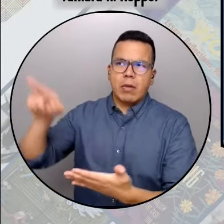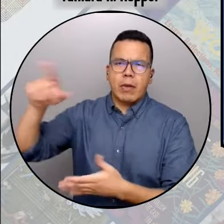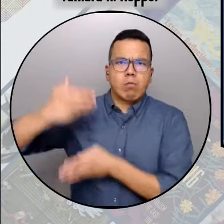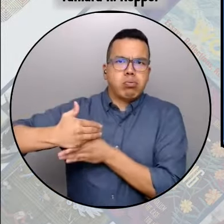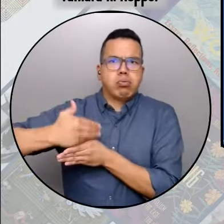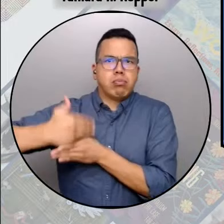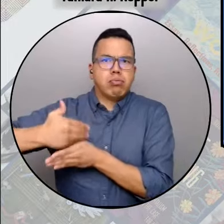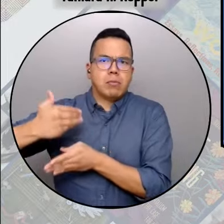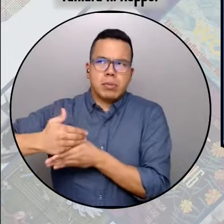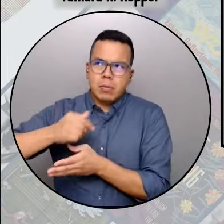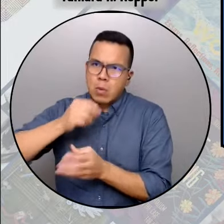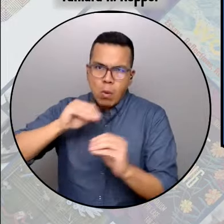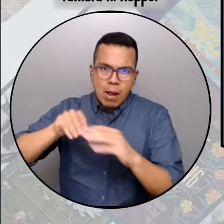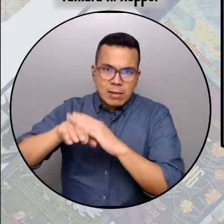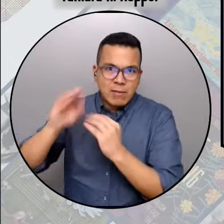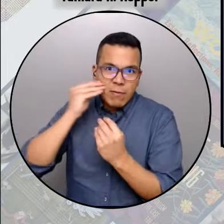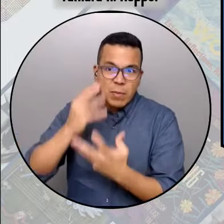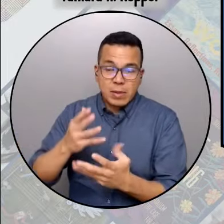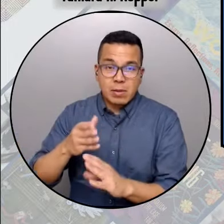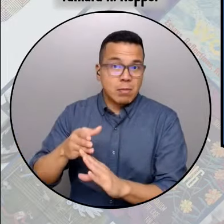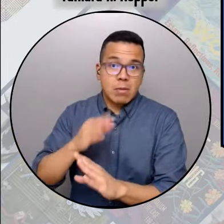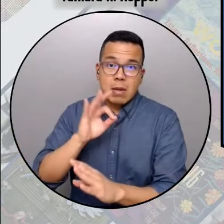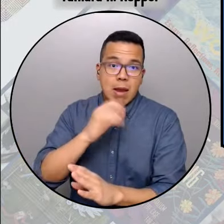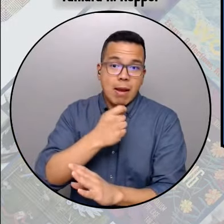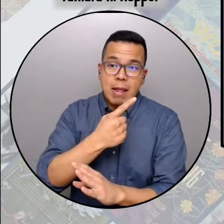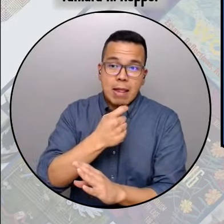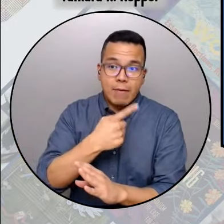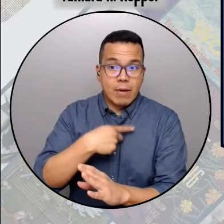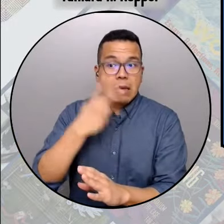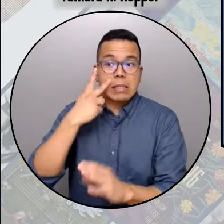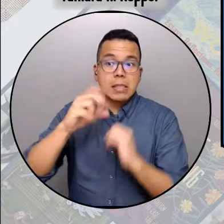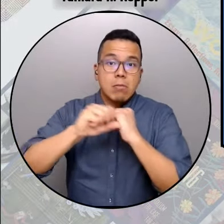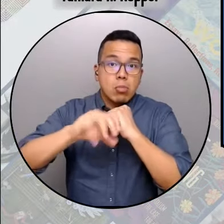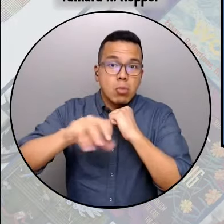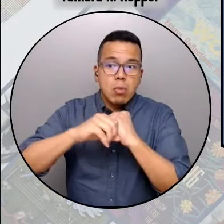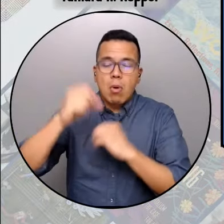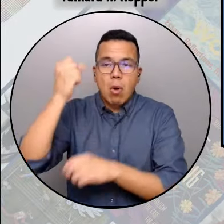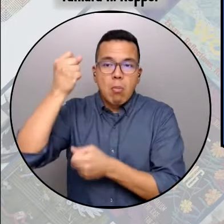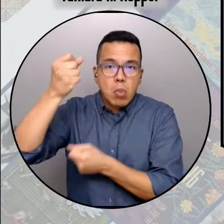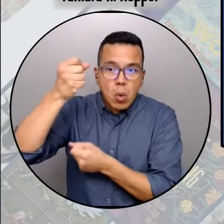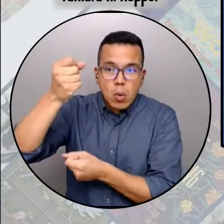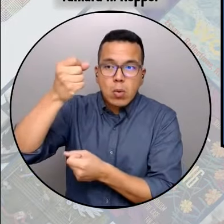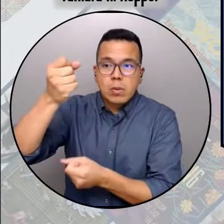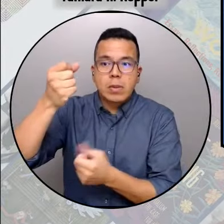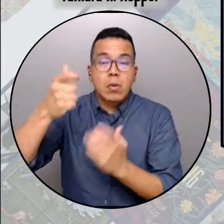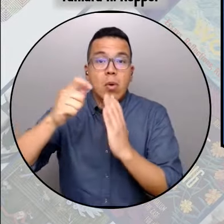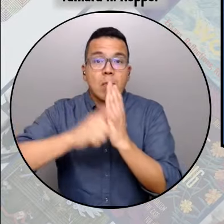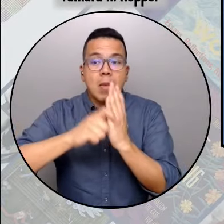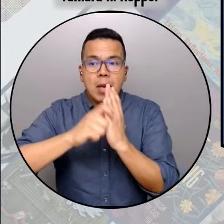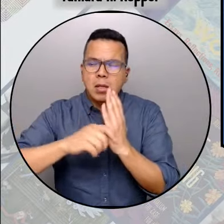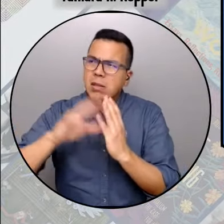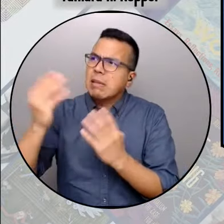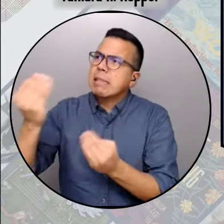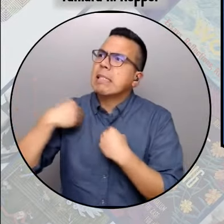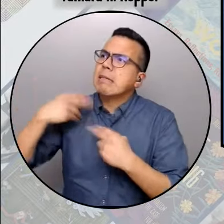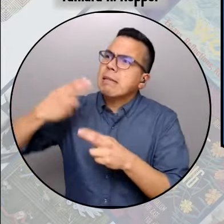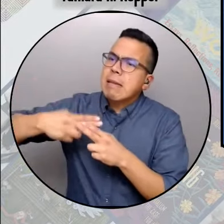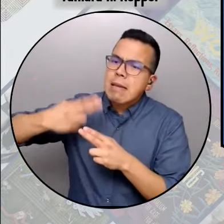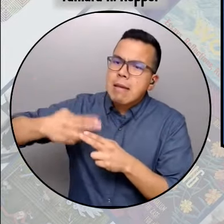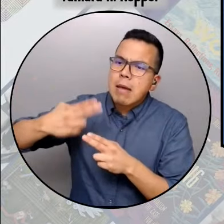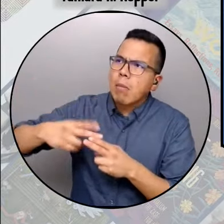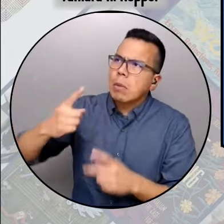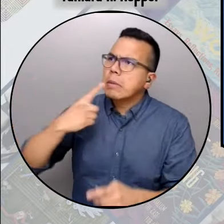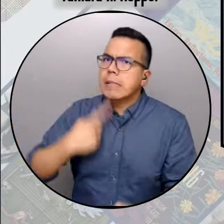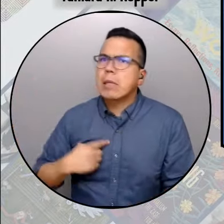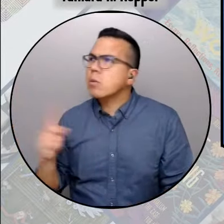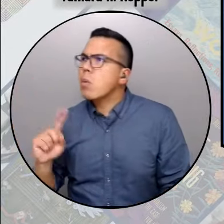see signs at protests or on covers of magazines saying, you know, give us their names or like tell us where they